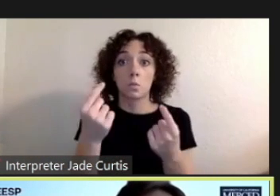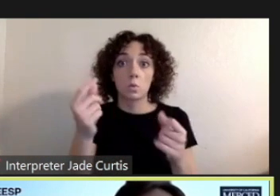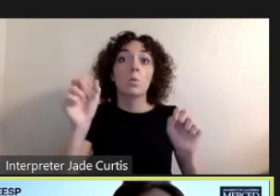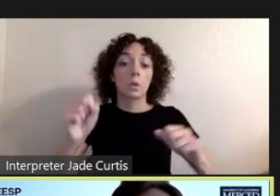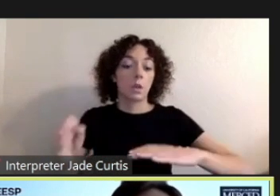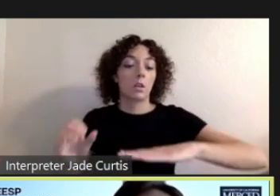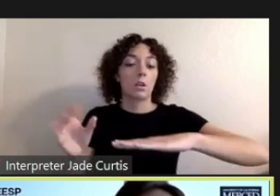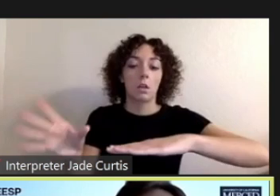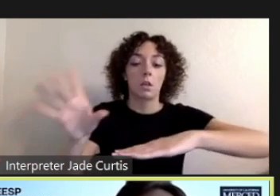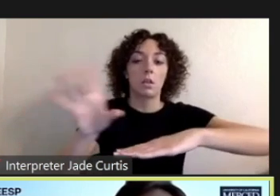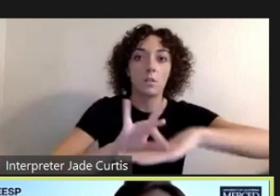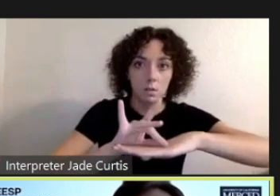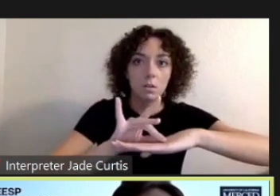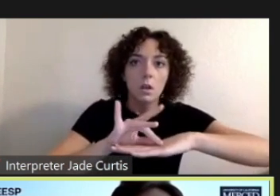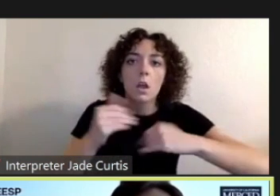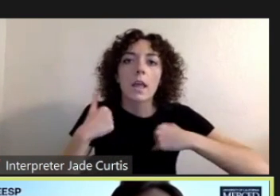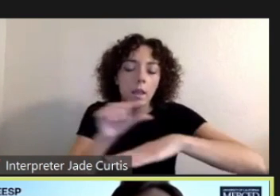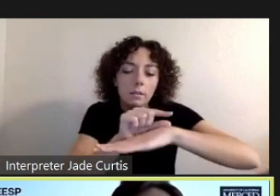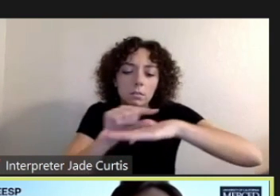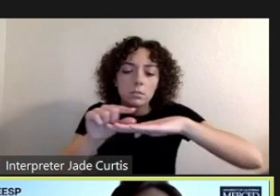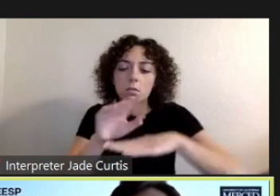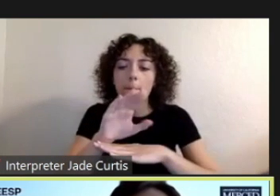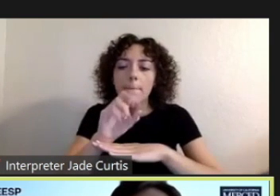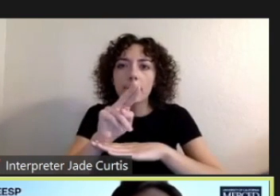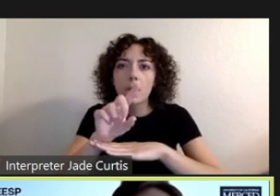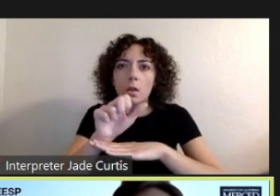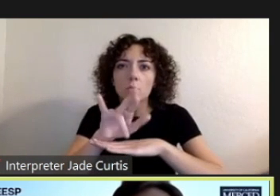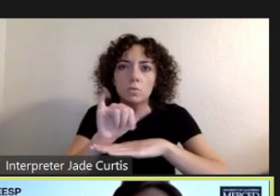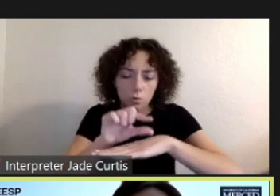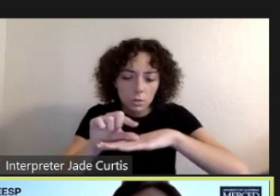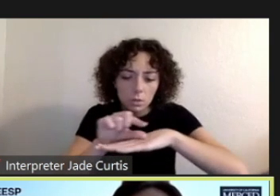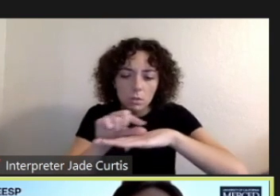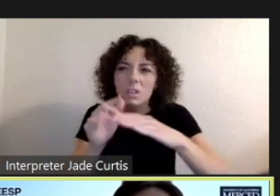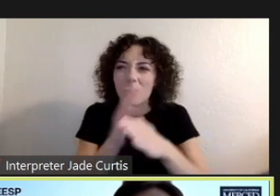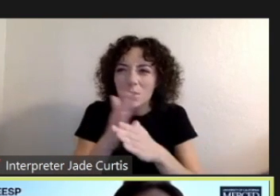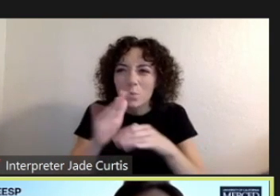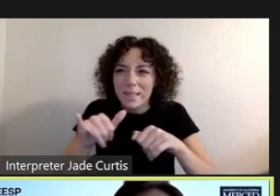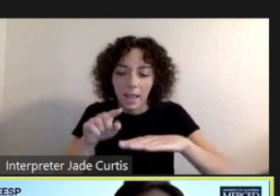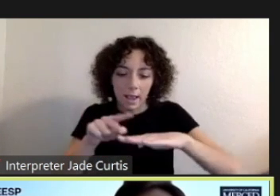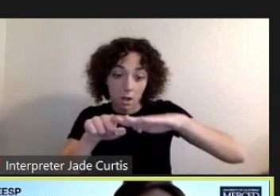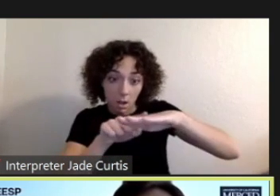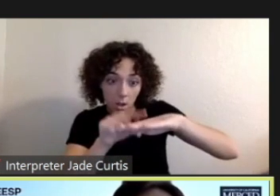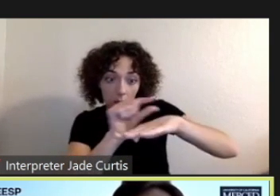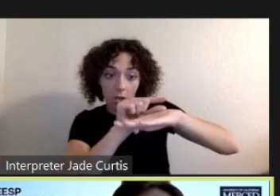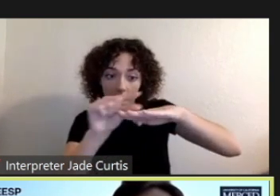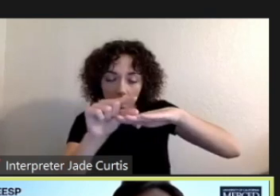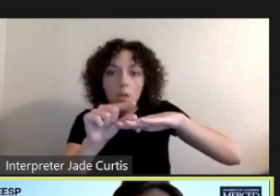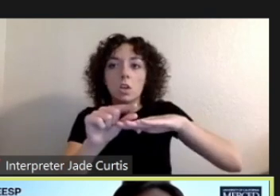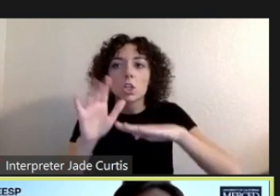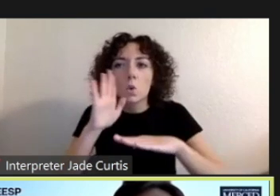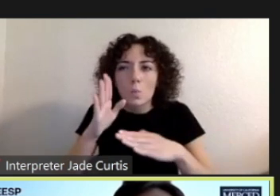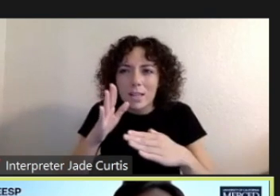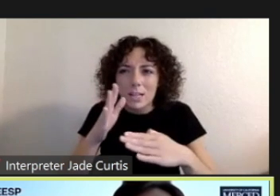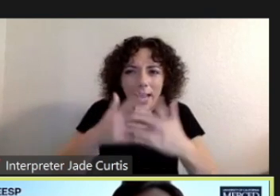would be the boundary layer which demarcates between the bulk air and the surface. Once it reaches the surface, it will interact with that surface depending